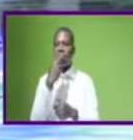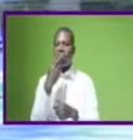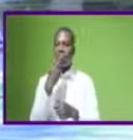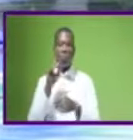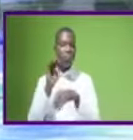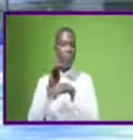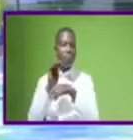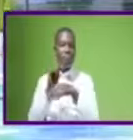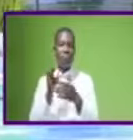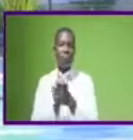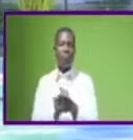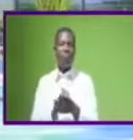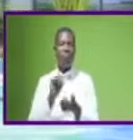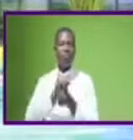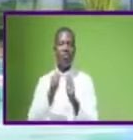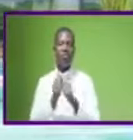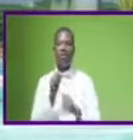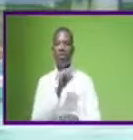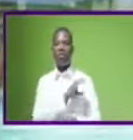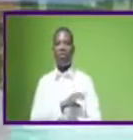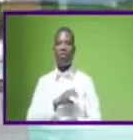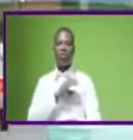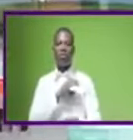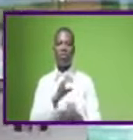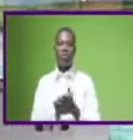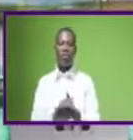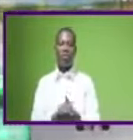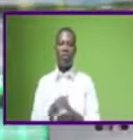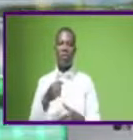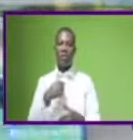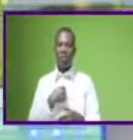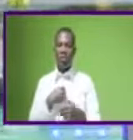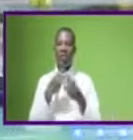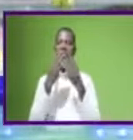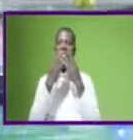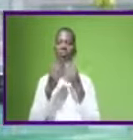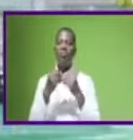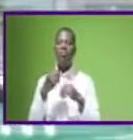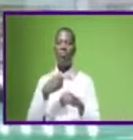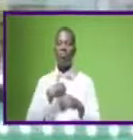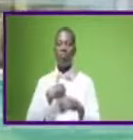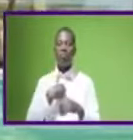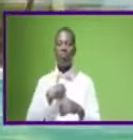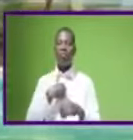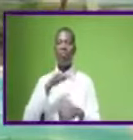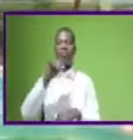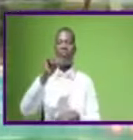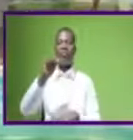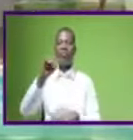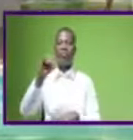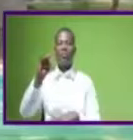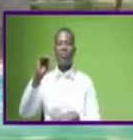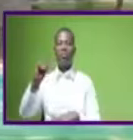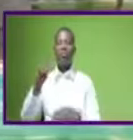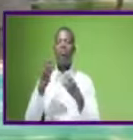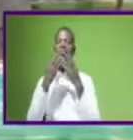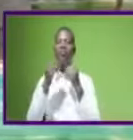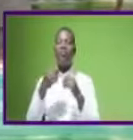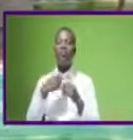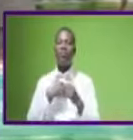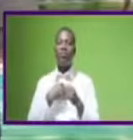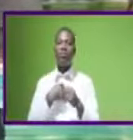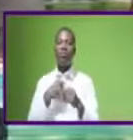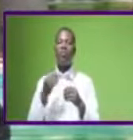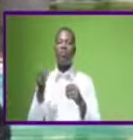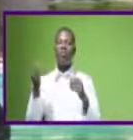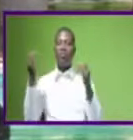and teaching, if you do not change your attitude and character, I, Stephen Adom Kyei Duah,